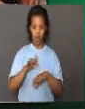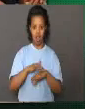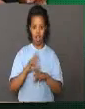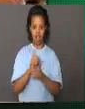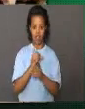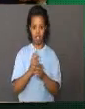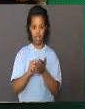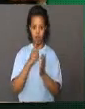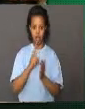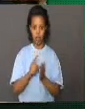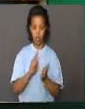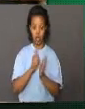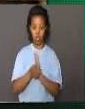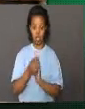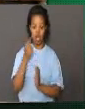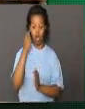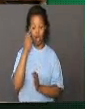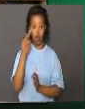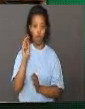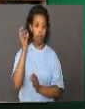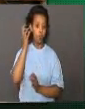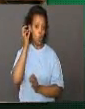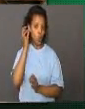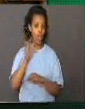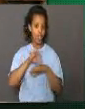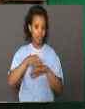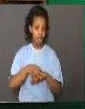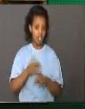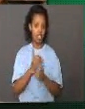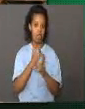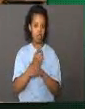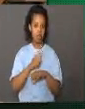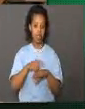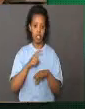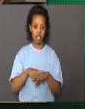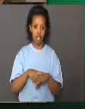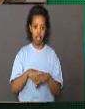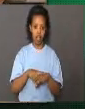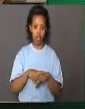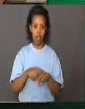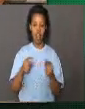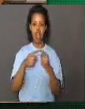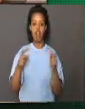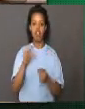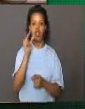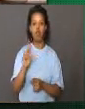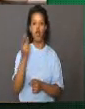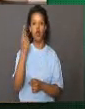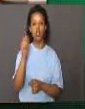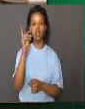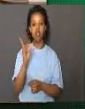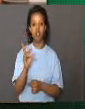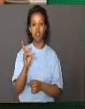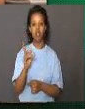such as an eye or ear infection, the antibiotic may be applied as